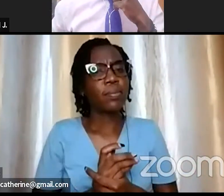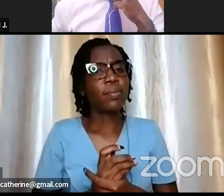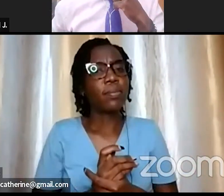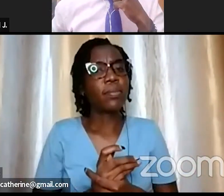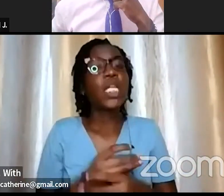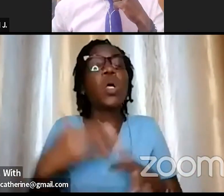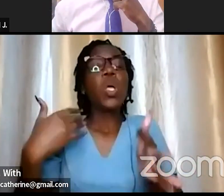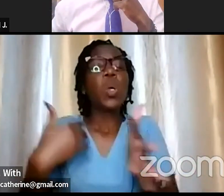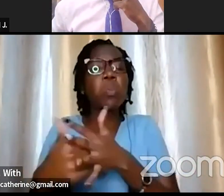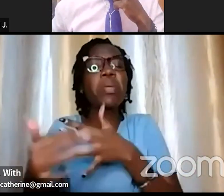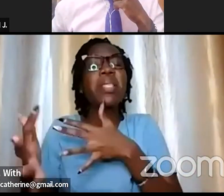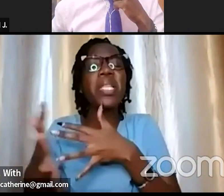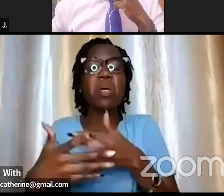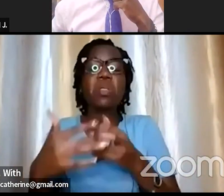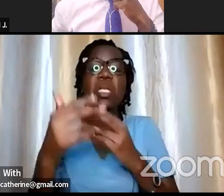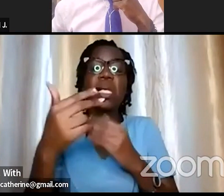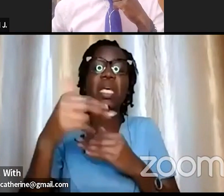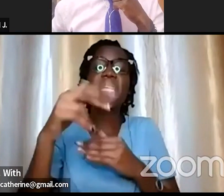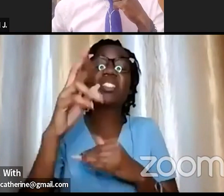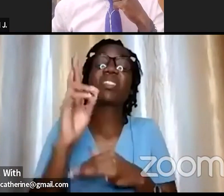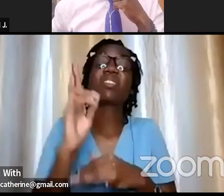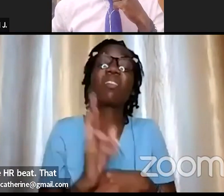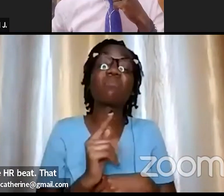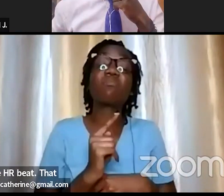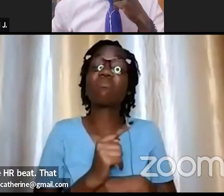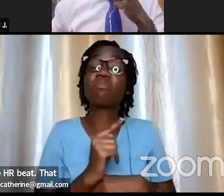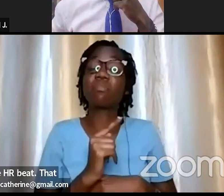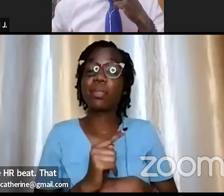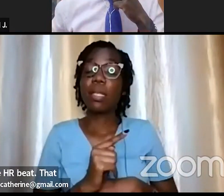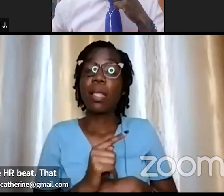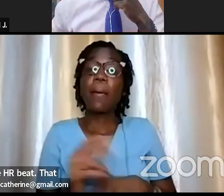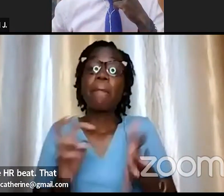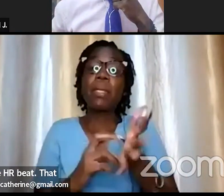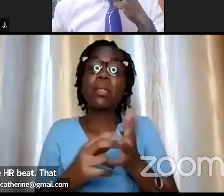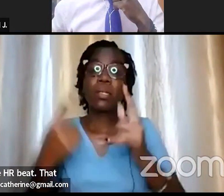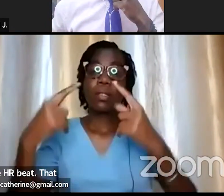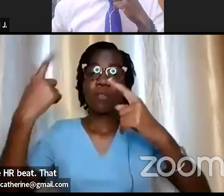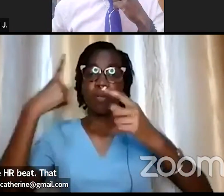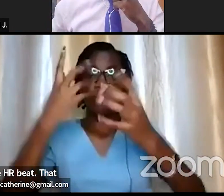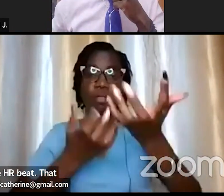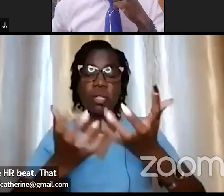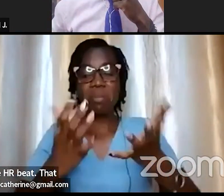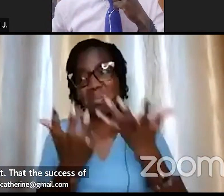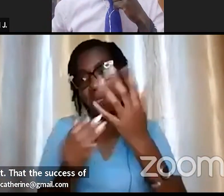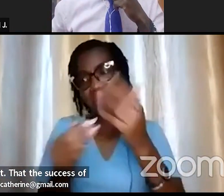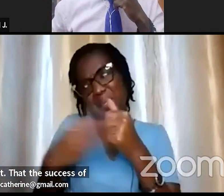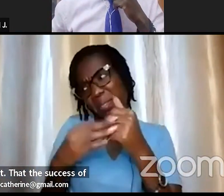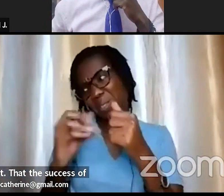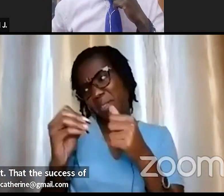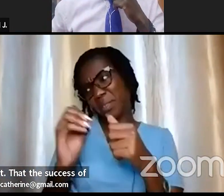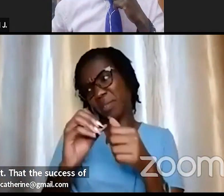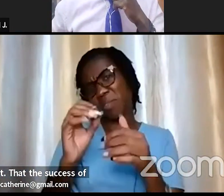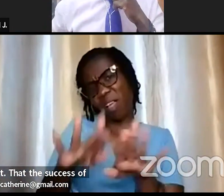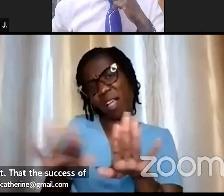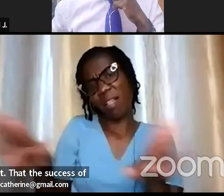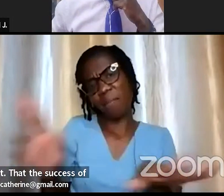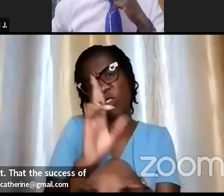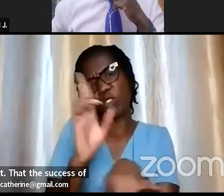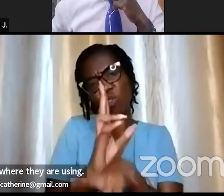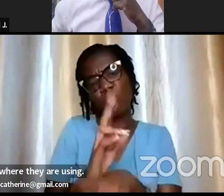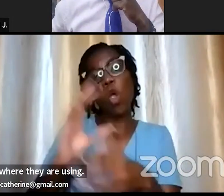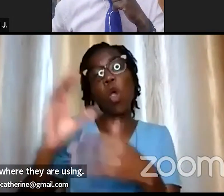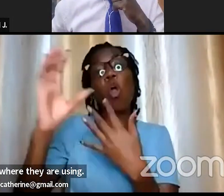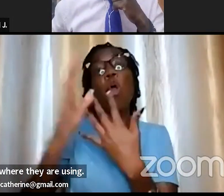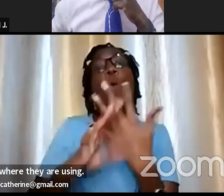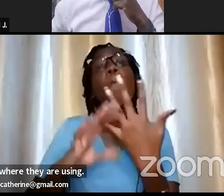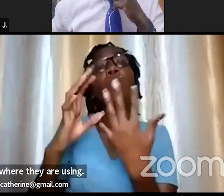the HR bit, that the success of the business, unless it's an IT firm where they are using computers